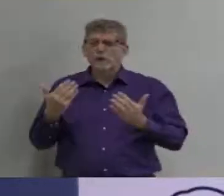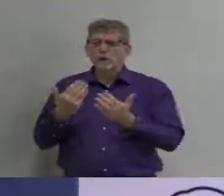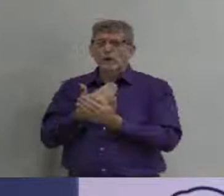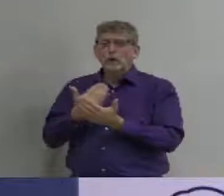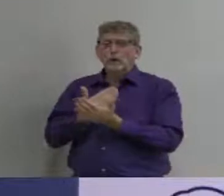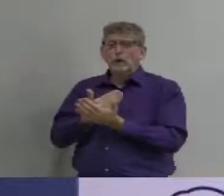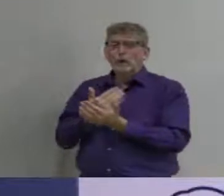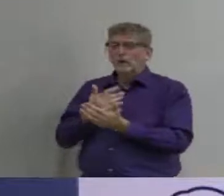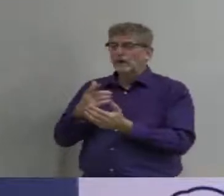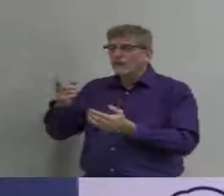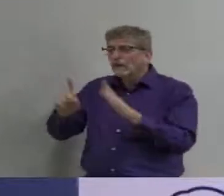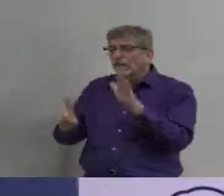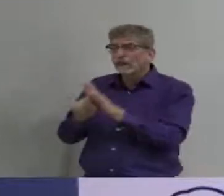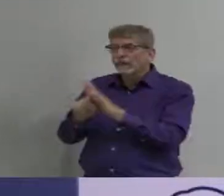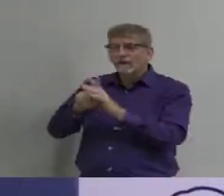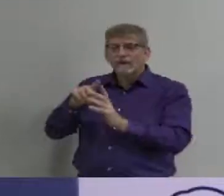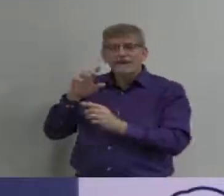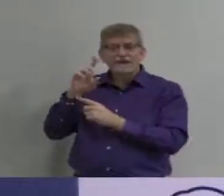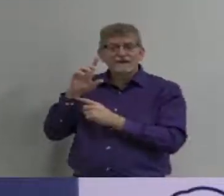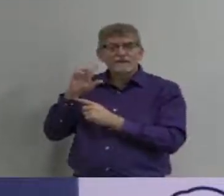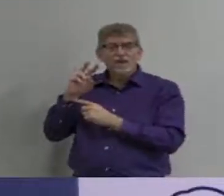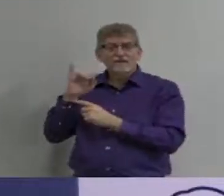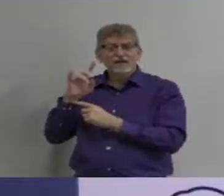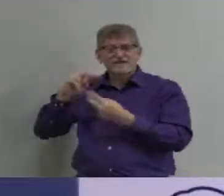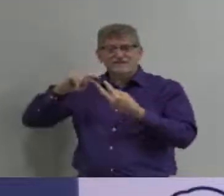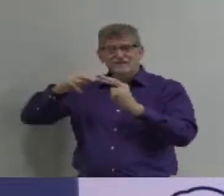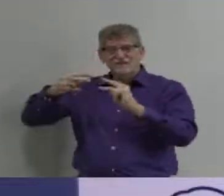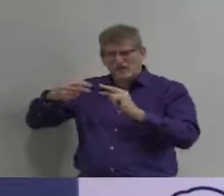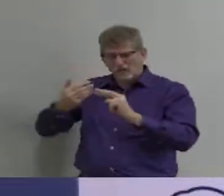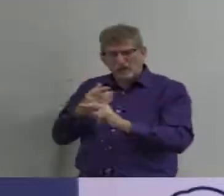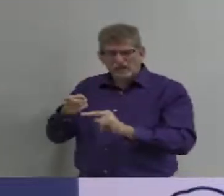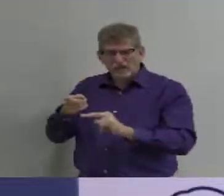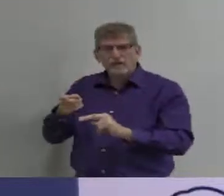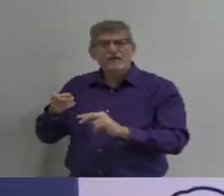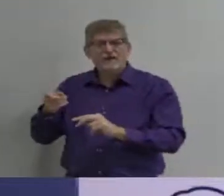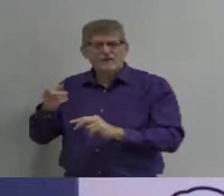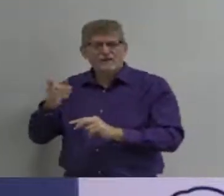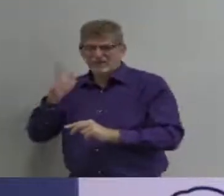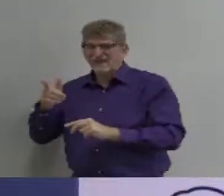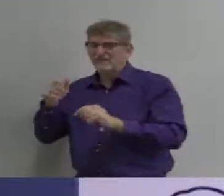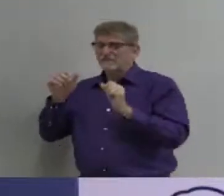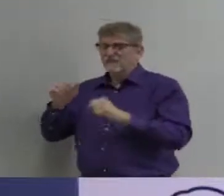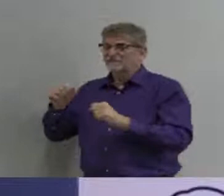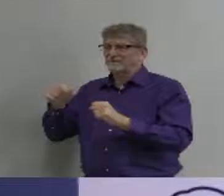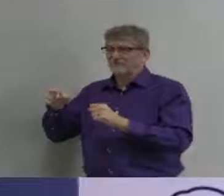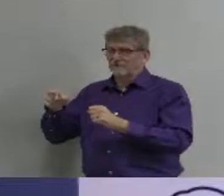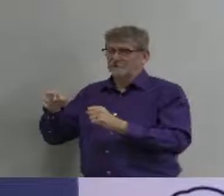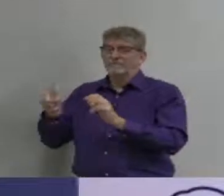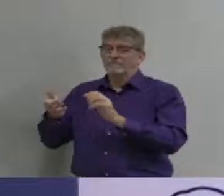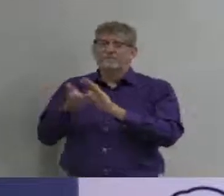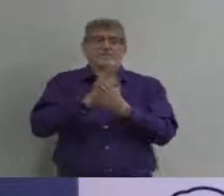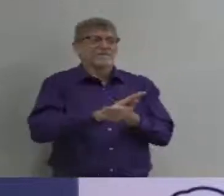The UK variant is predicted to soon be the dominant strain in the US and could cause another surge of infections.